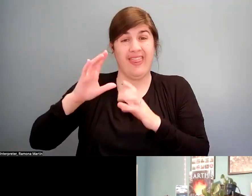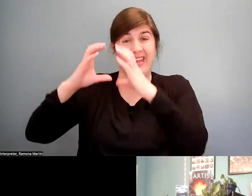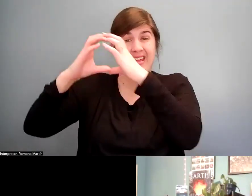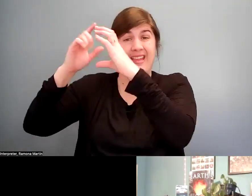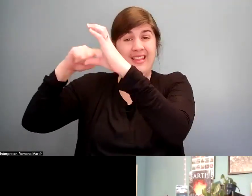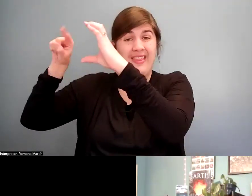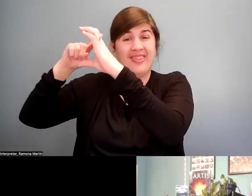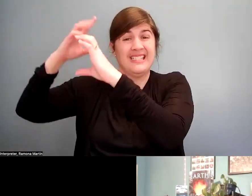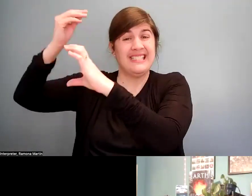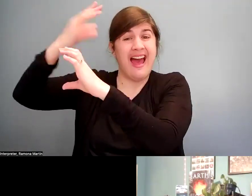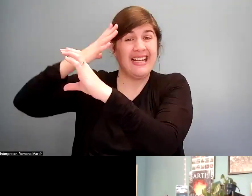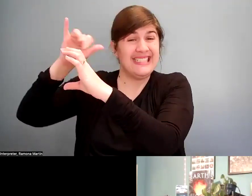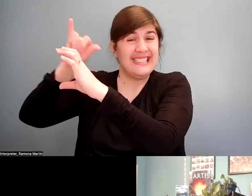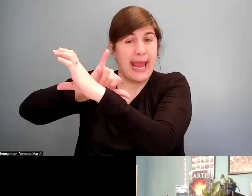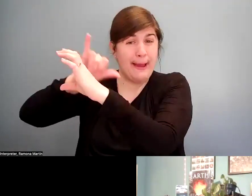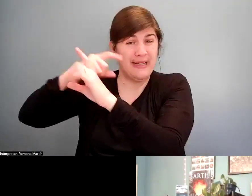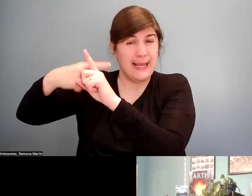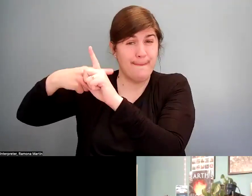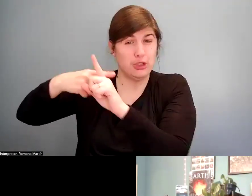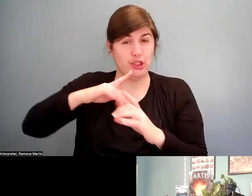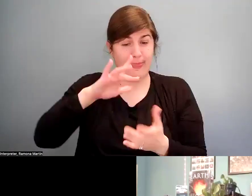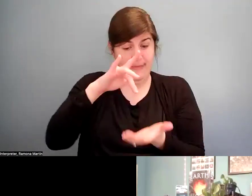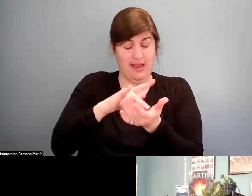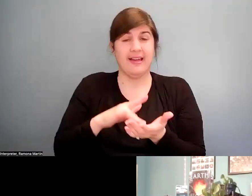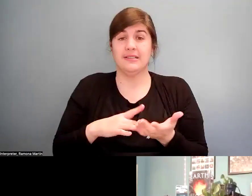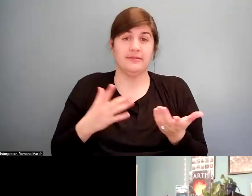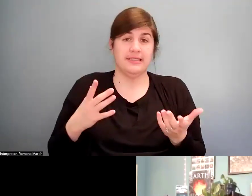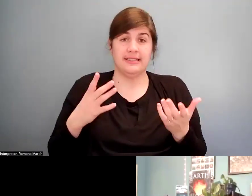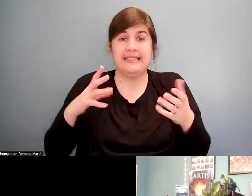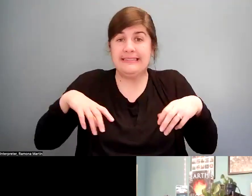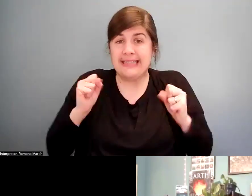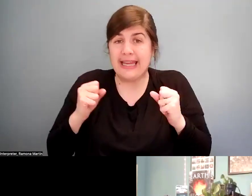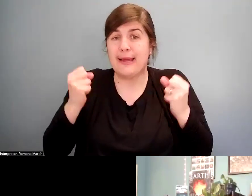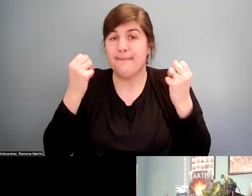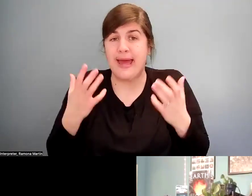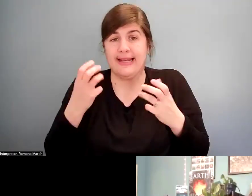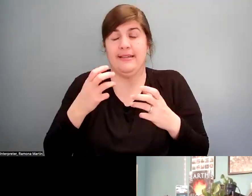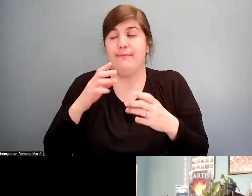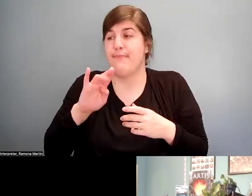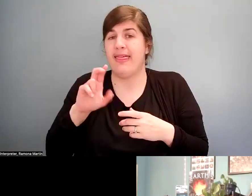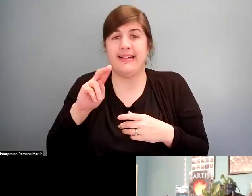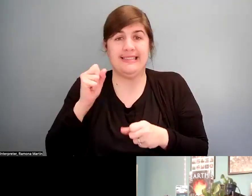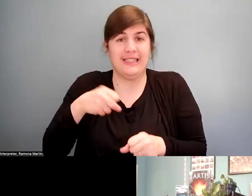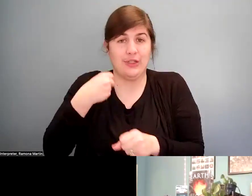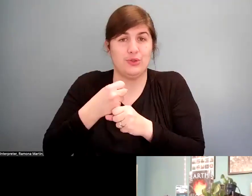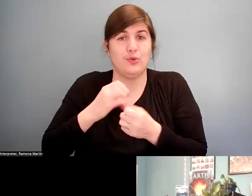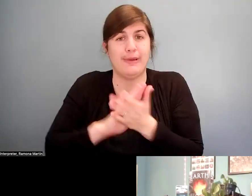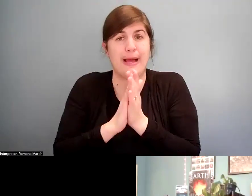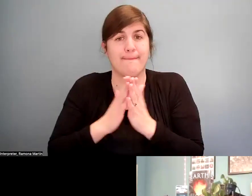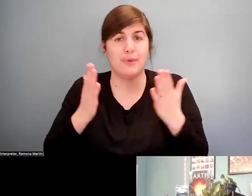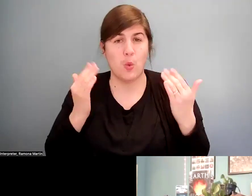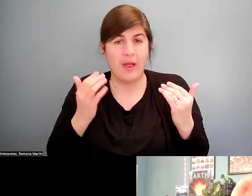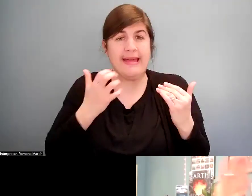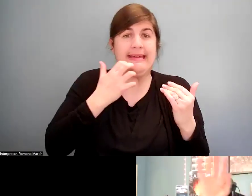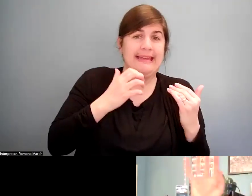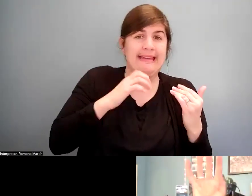for that to cool down, literally billions of years, that it means there is incredible heat still within our planet. So Mhm. that heat in magma,